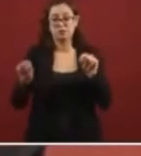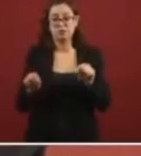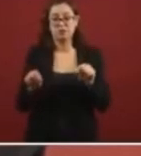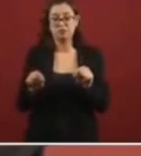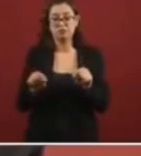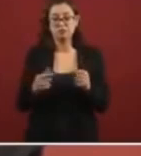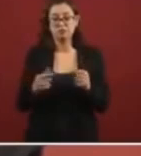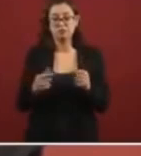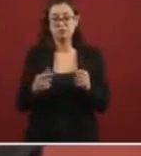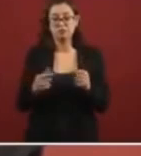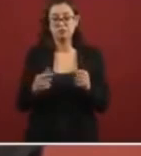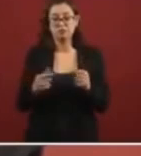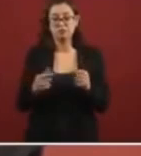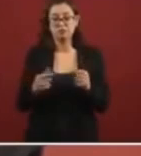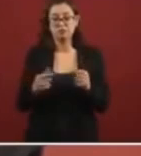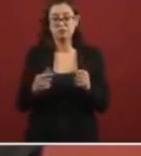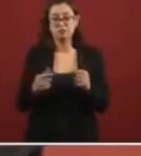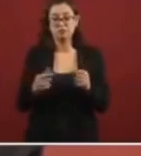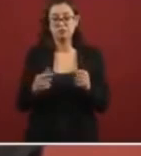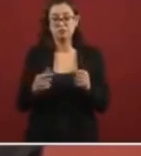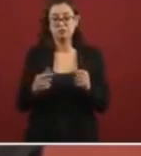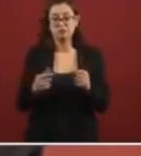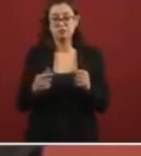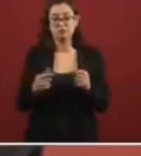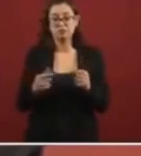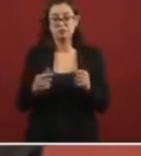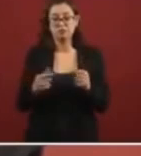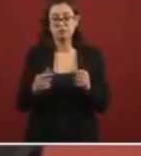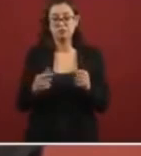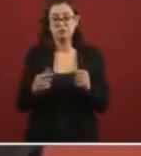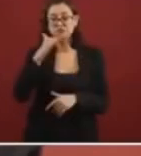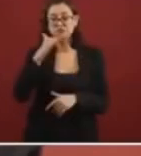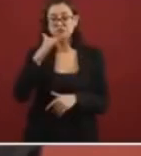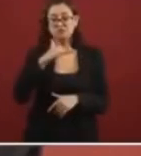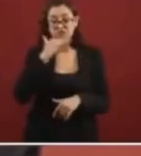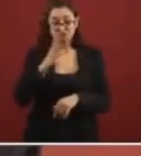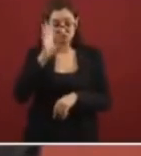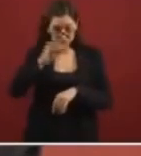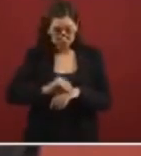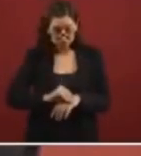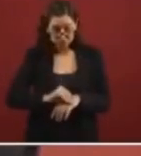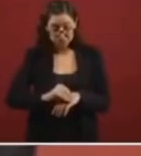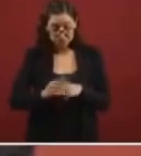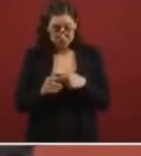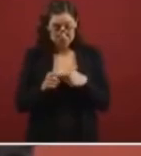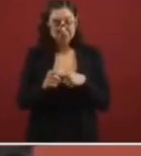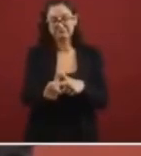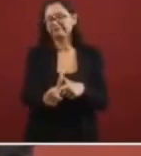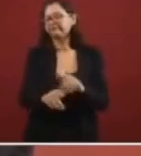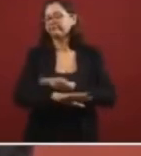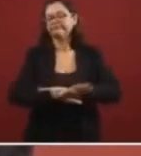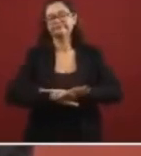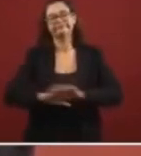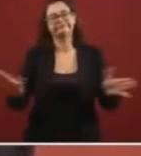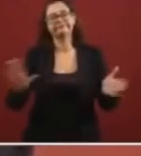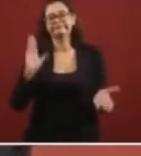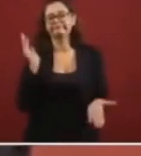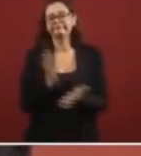permitir la corrupción. Will not permit corruption. Ya nosotros